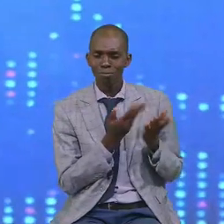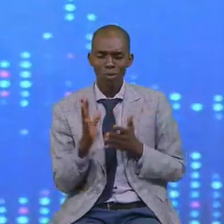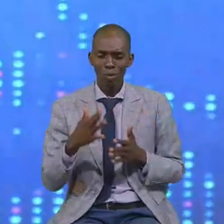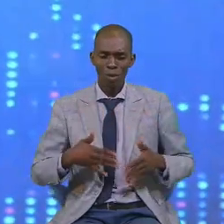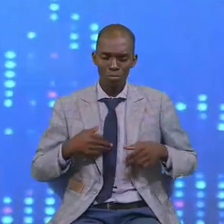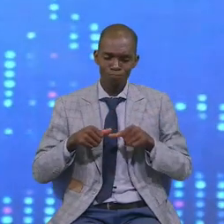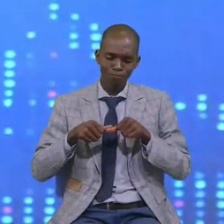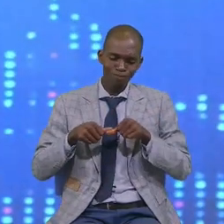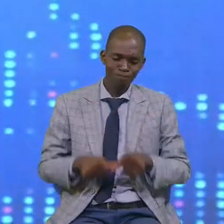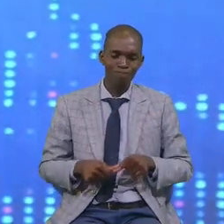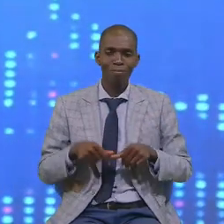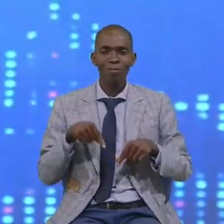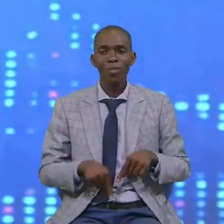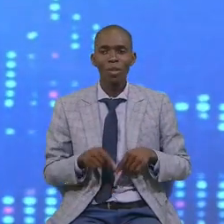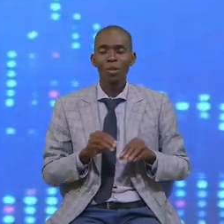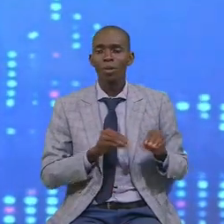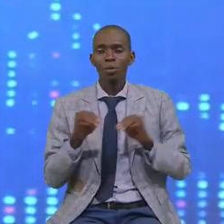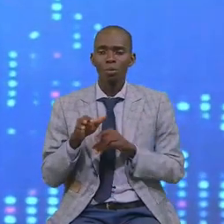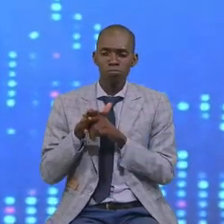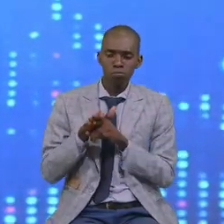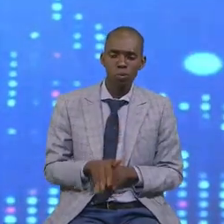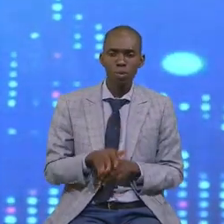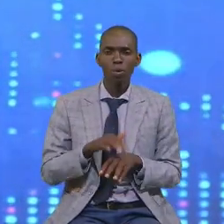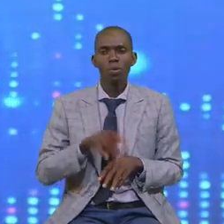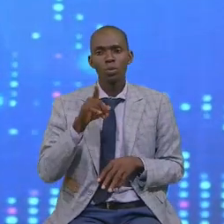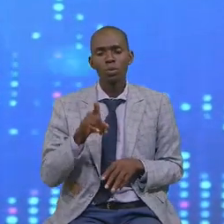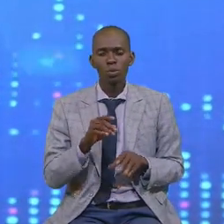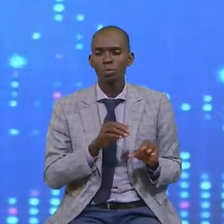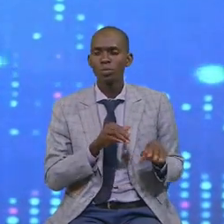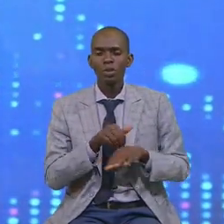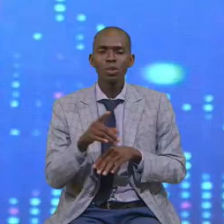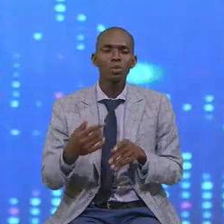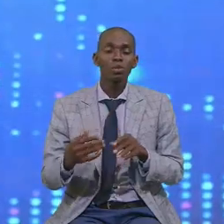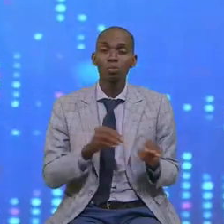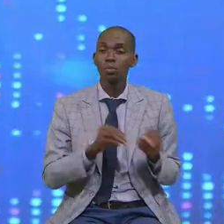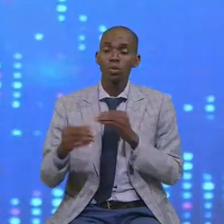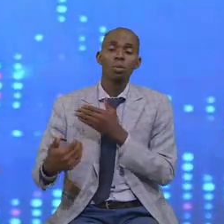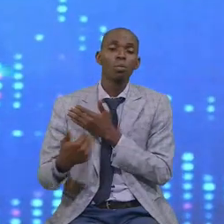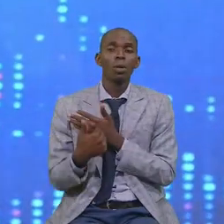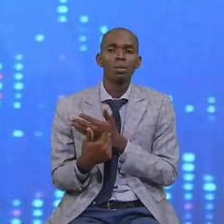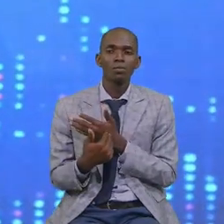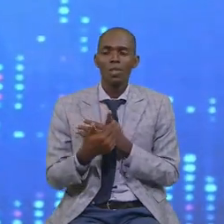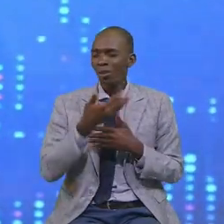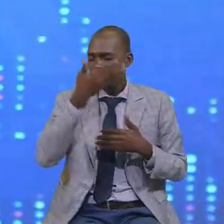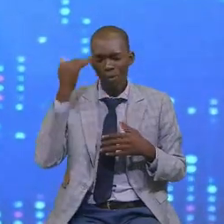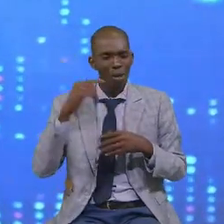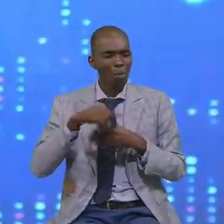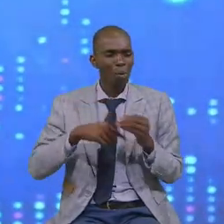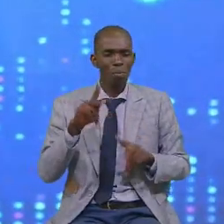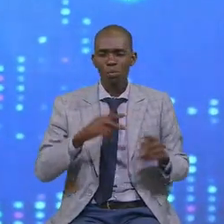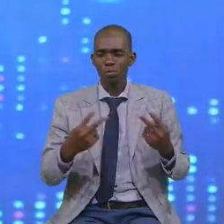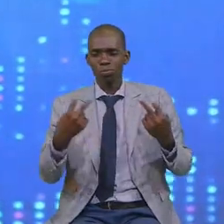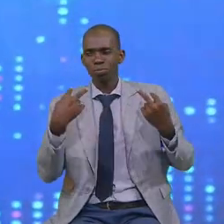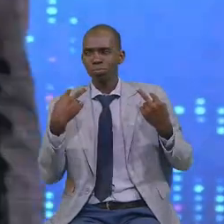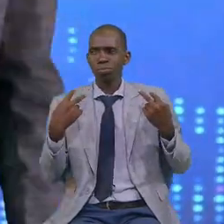putting pressure on you, setting your back. Forget about everybody around.